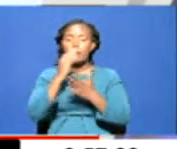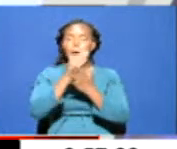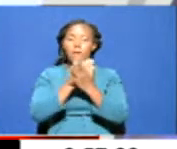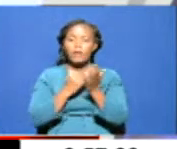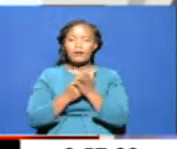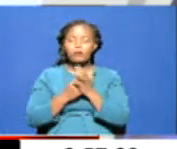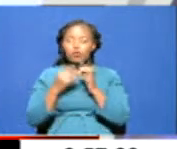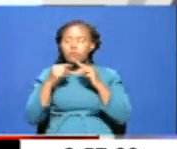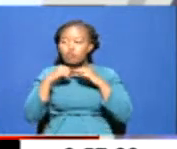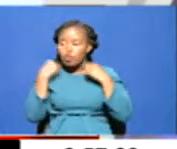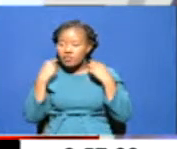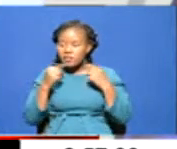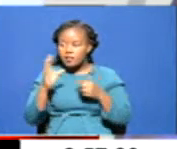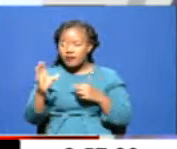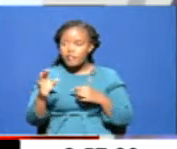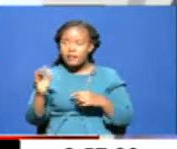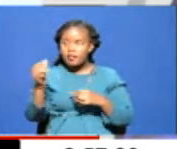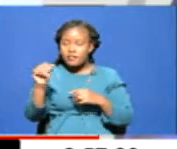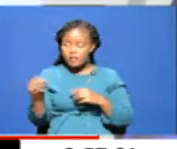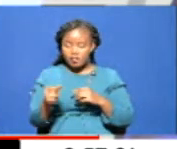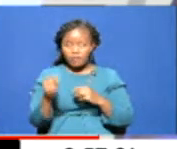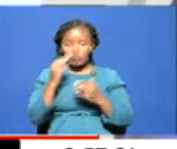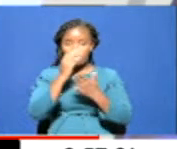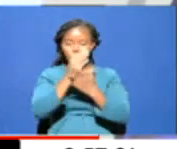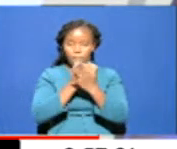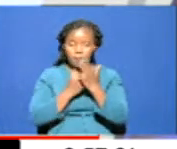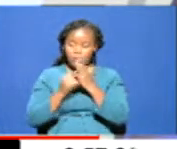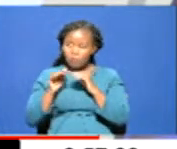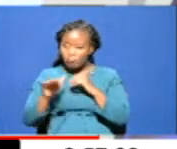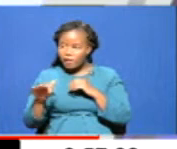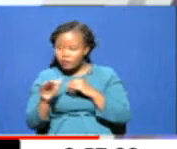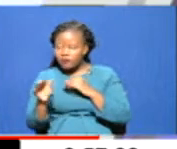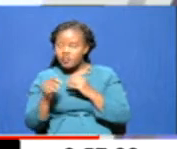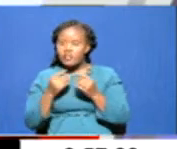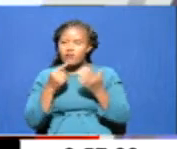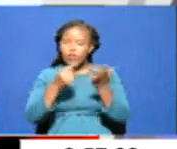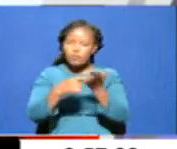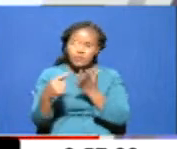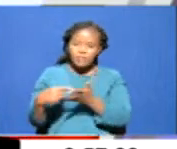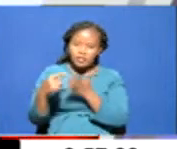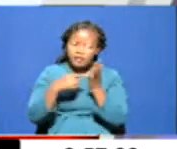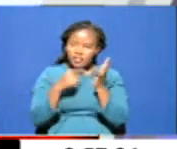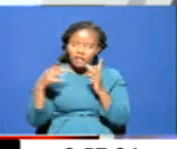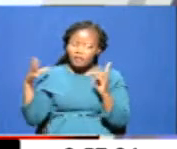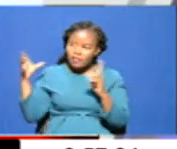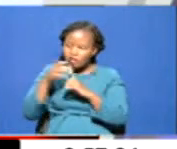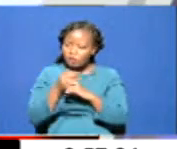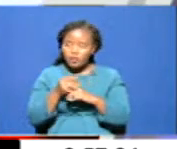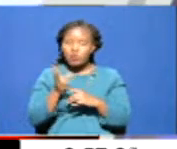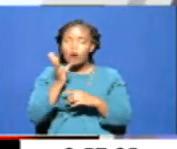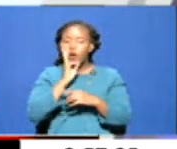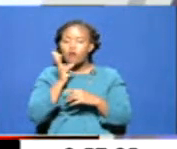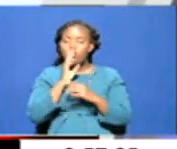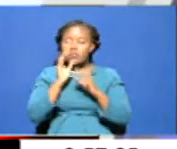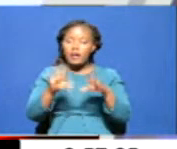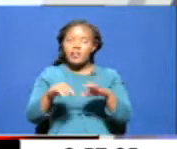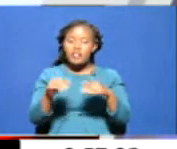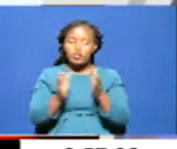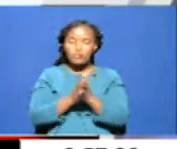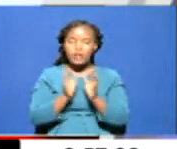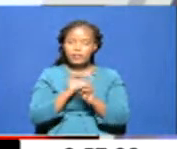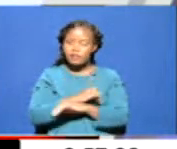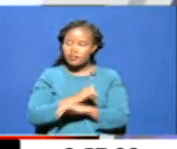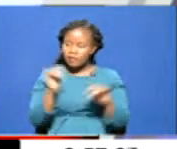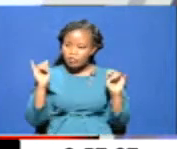Sicily Karaoke on Good Morning Kenya, and they'll be discussing the milestones in the water irrigation and sanitation